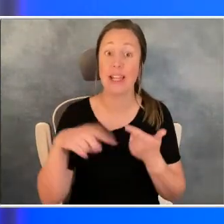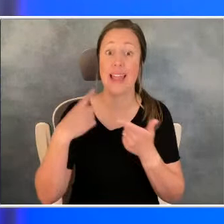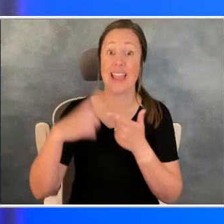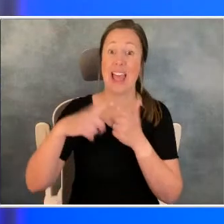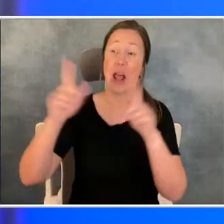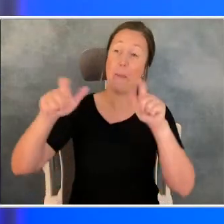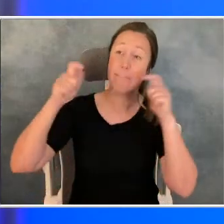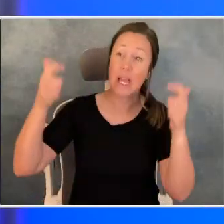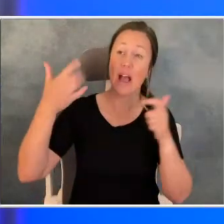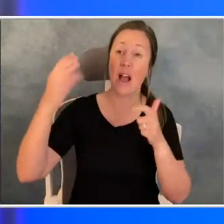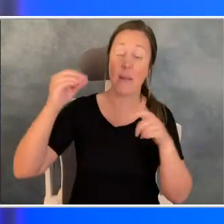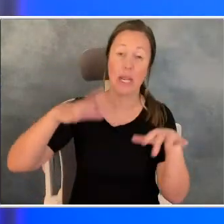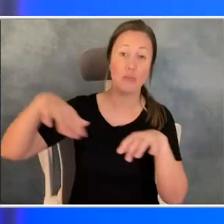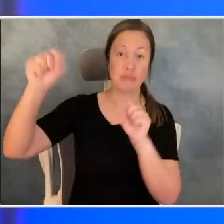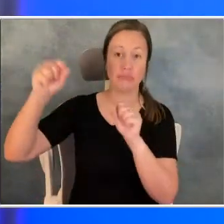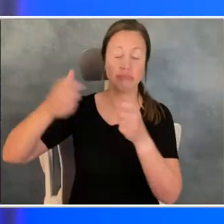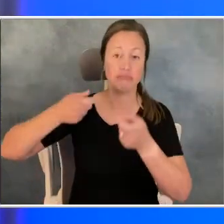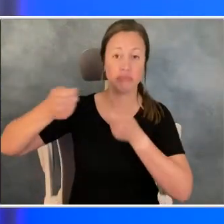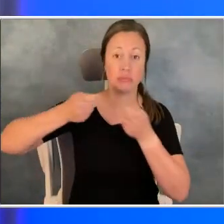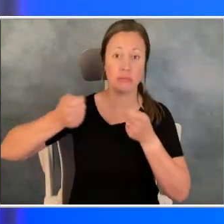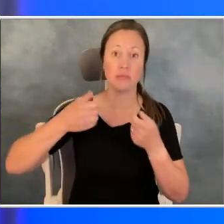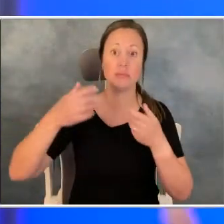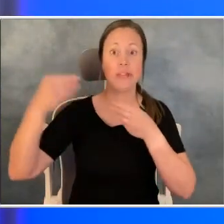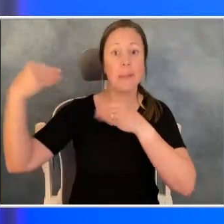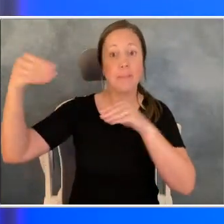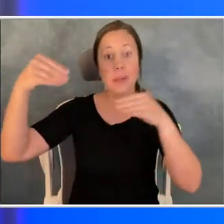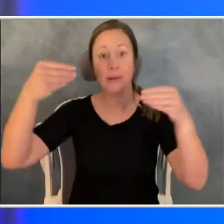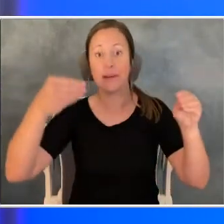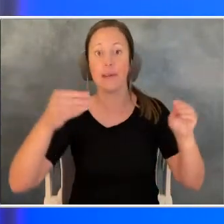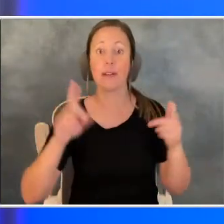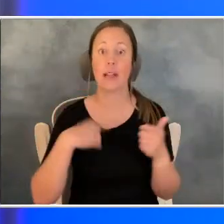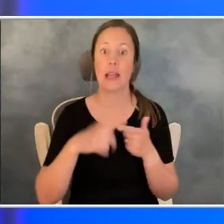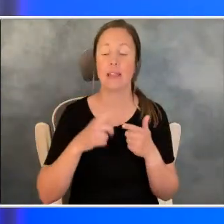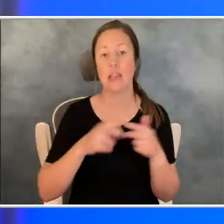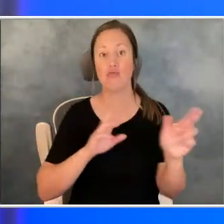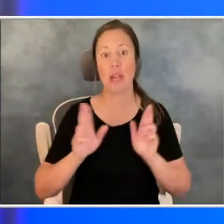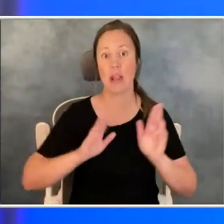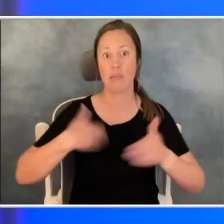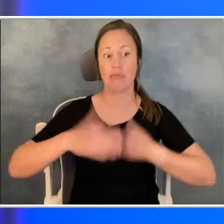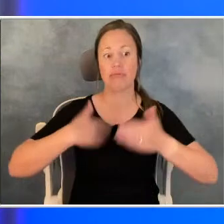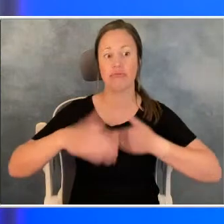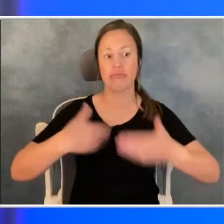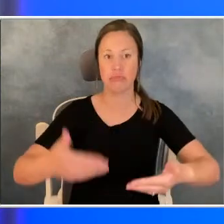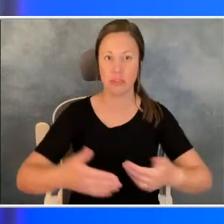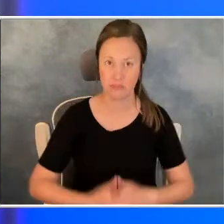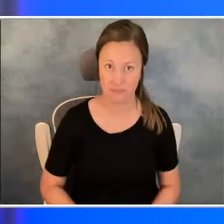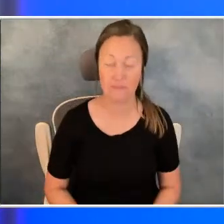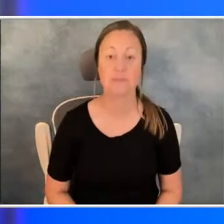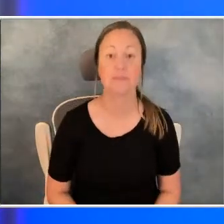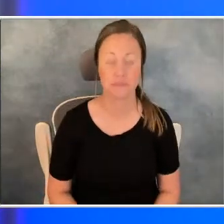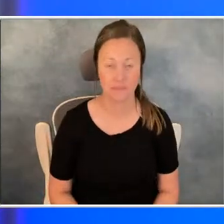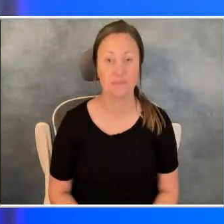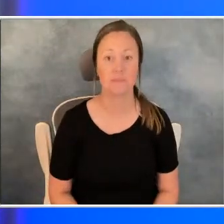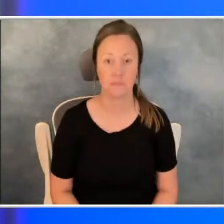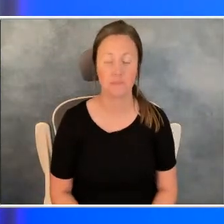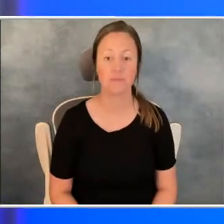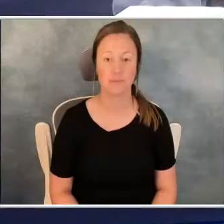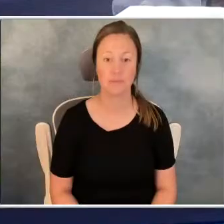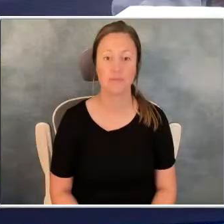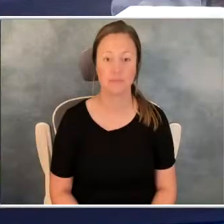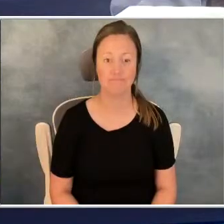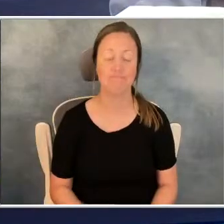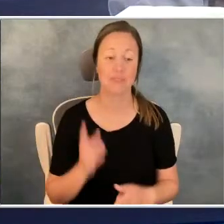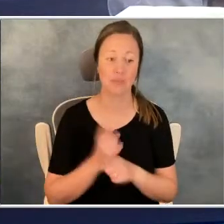they market it, get a little traction, and all of a sudden, big pharma buys them up and then they own everything. That's right. Yeah,